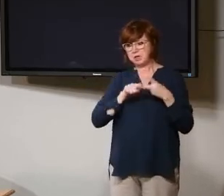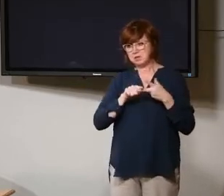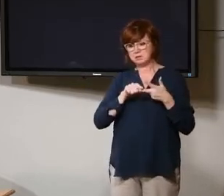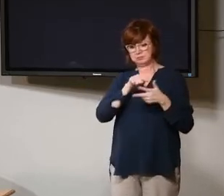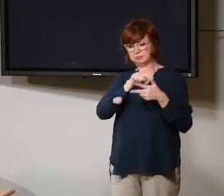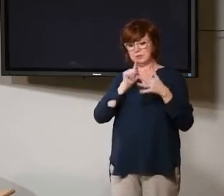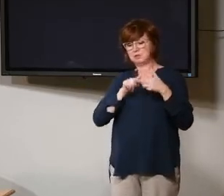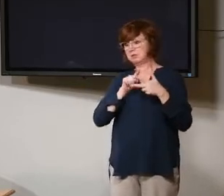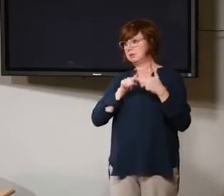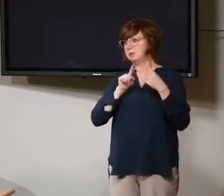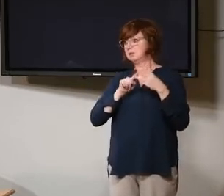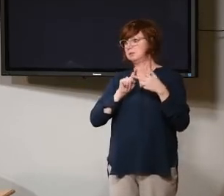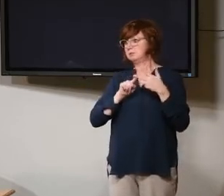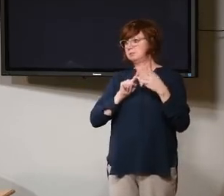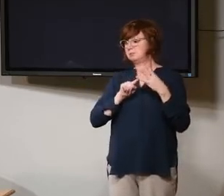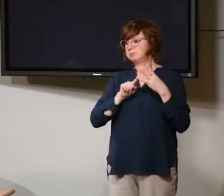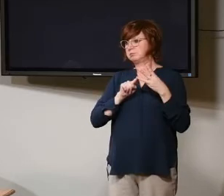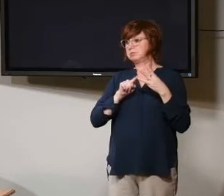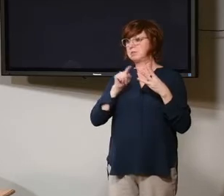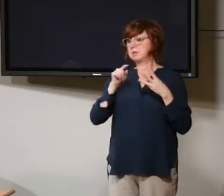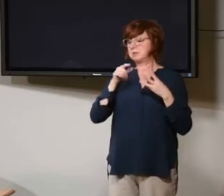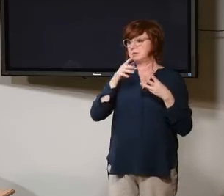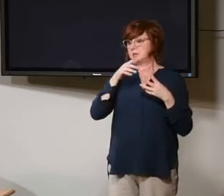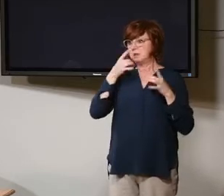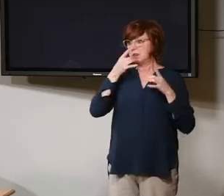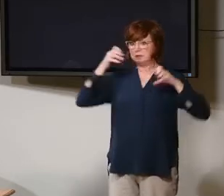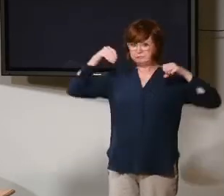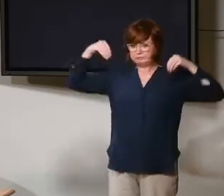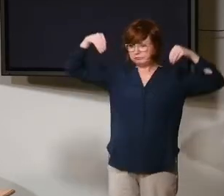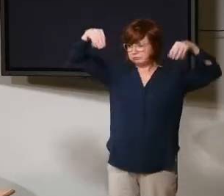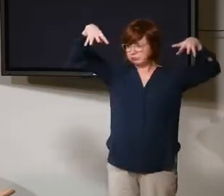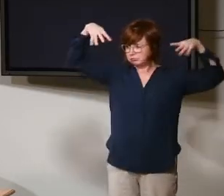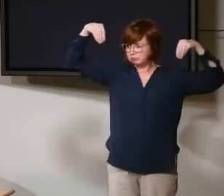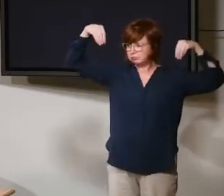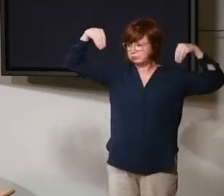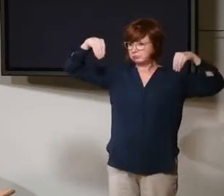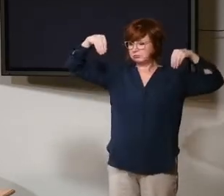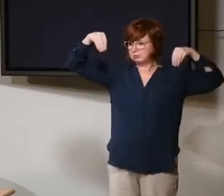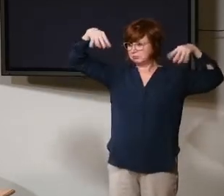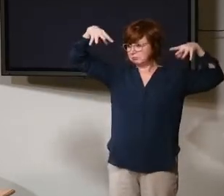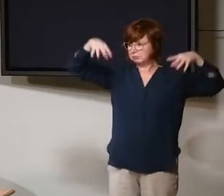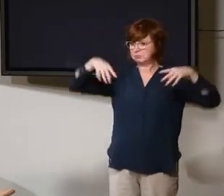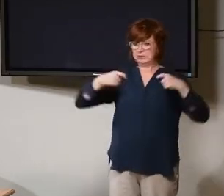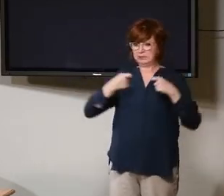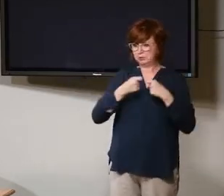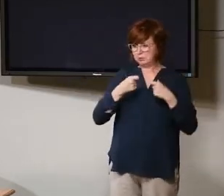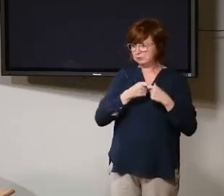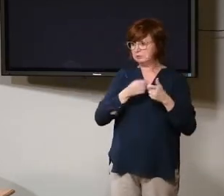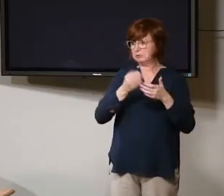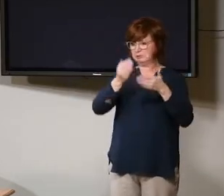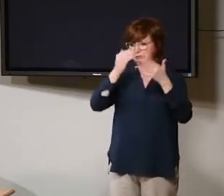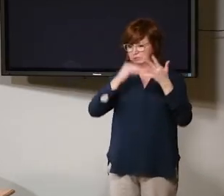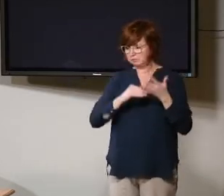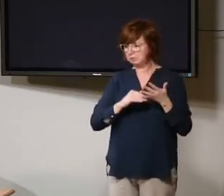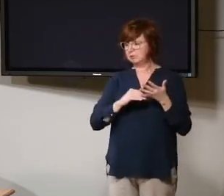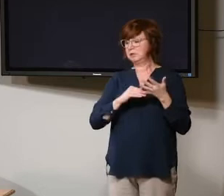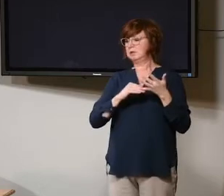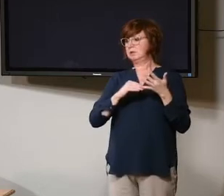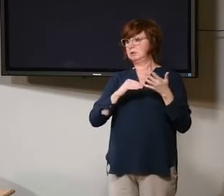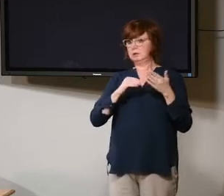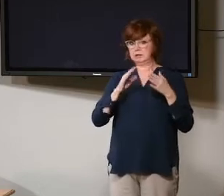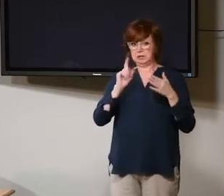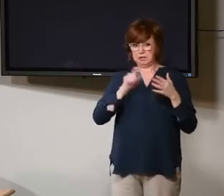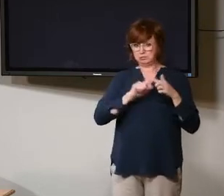then other businesses that would be able to ensure that social distancing mechanisms are in